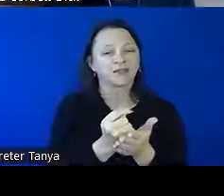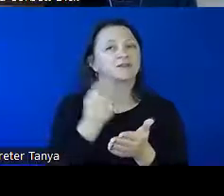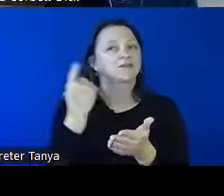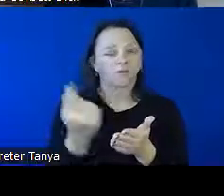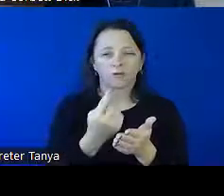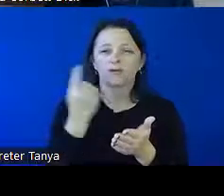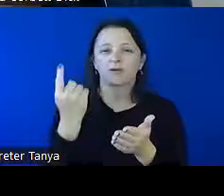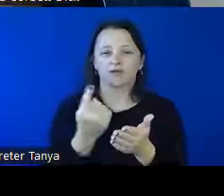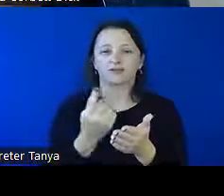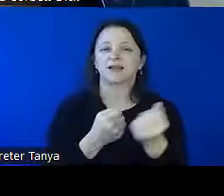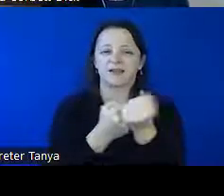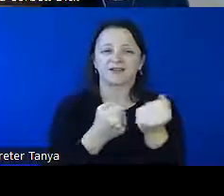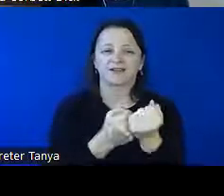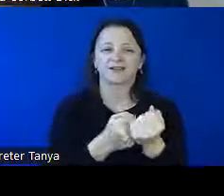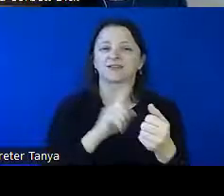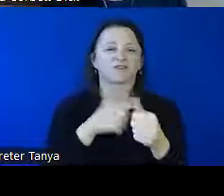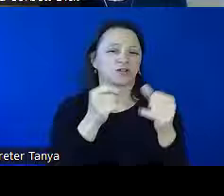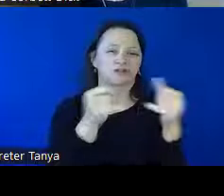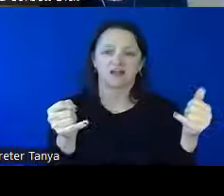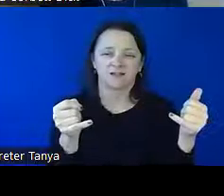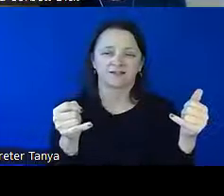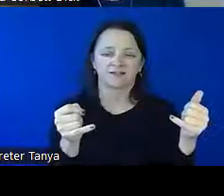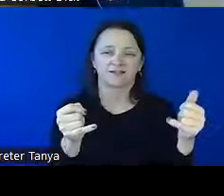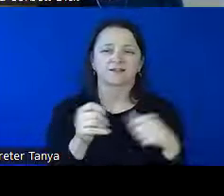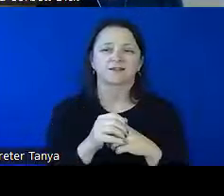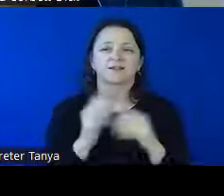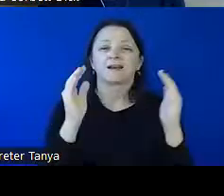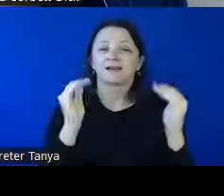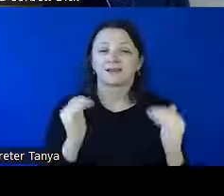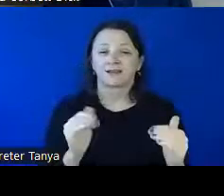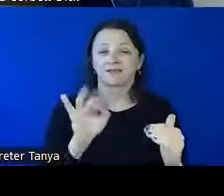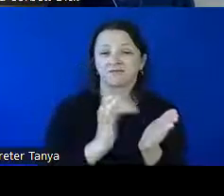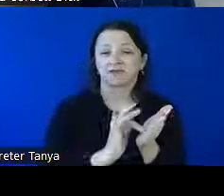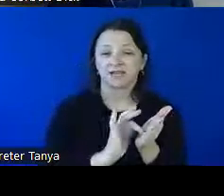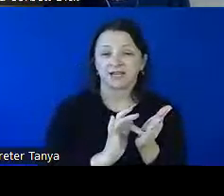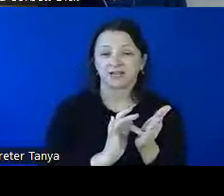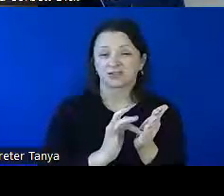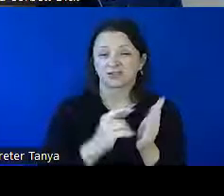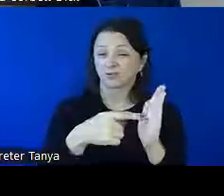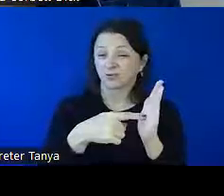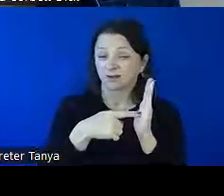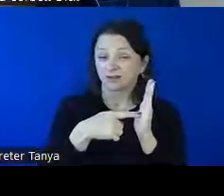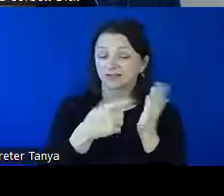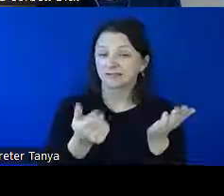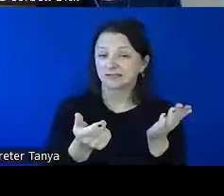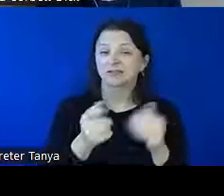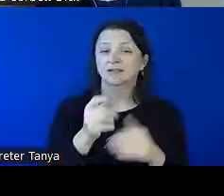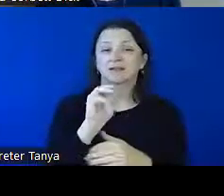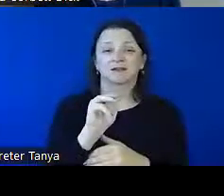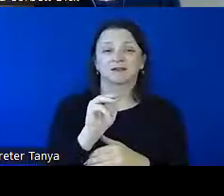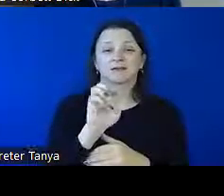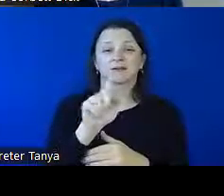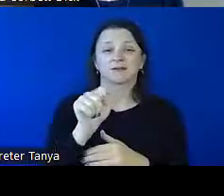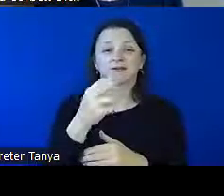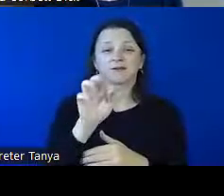always advocated as first line. And then if medication is required, methylphenidate is